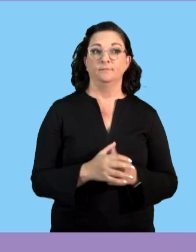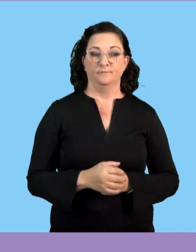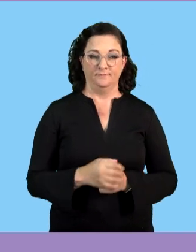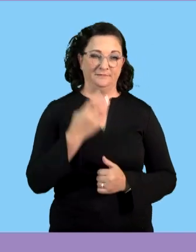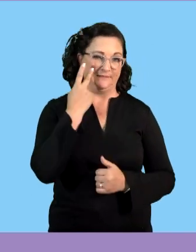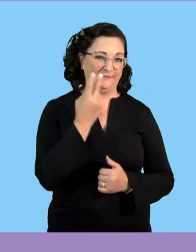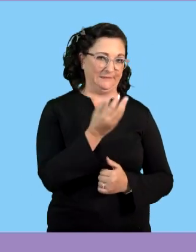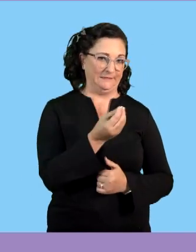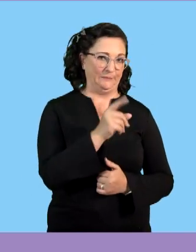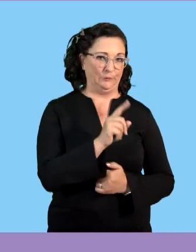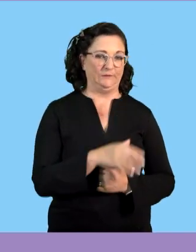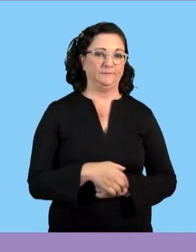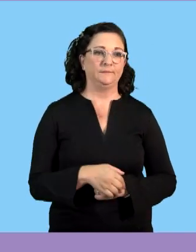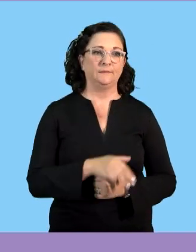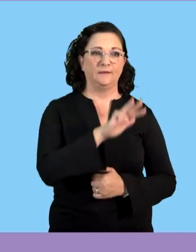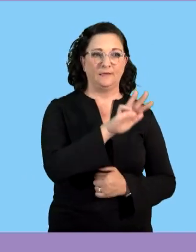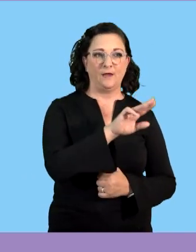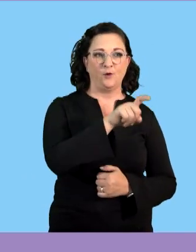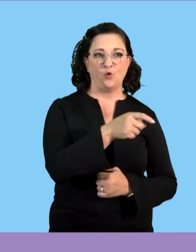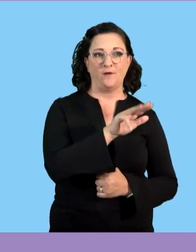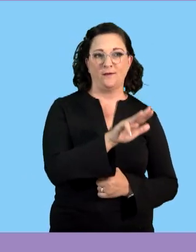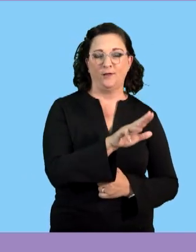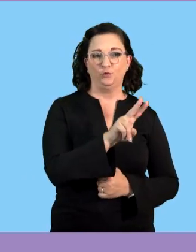And let's read. Our decimal number is